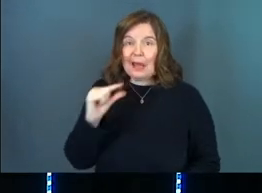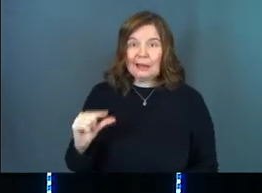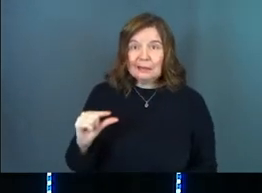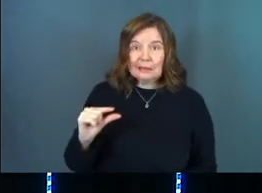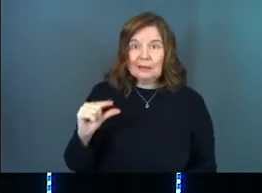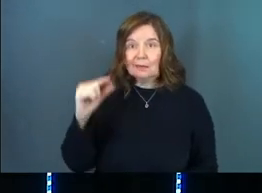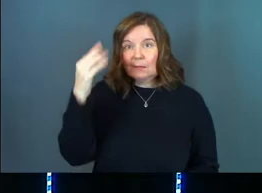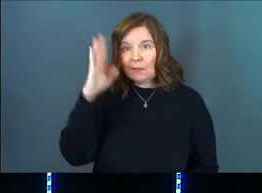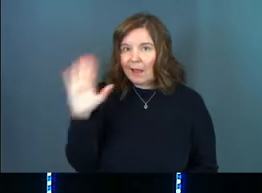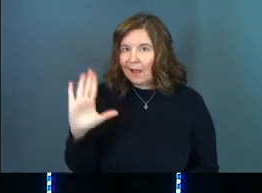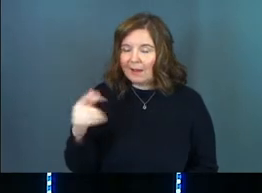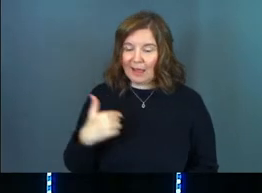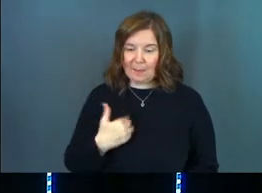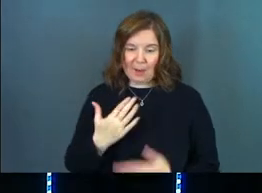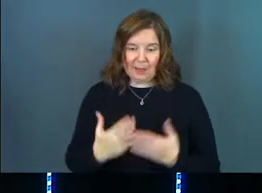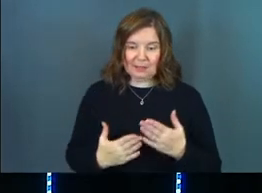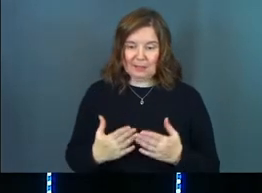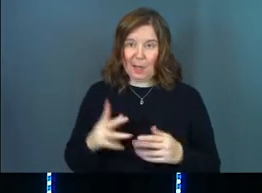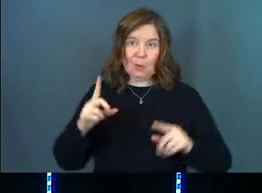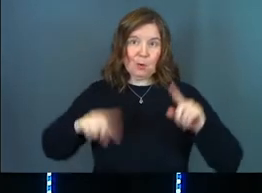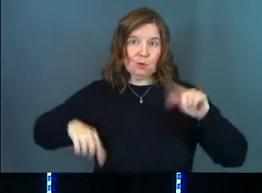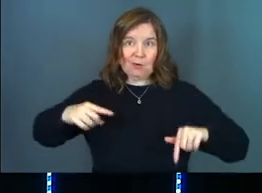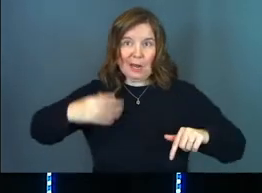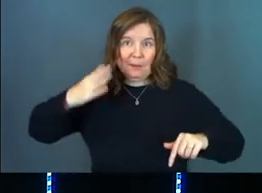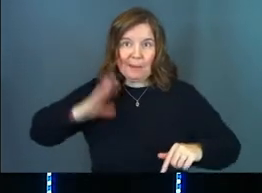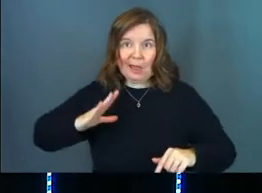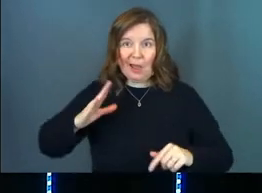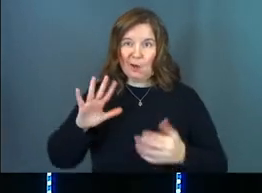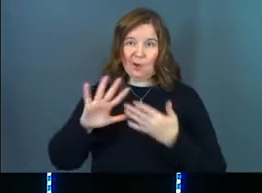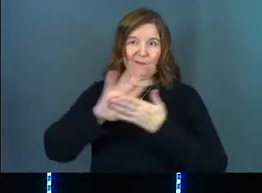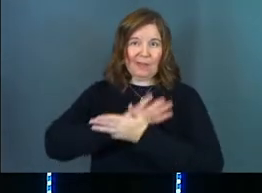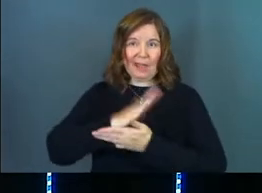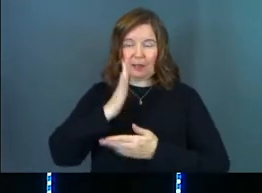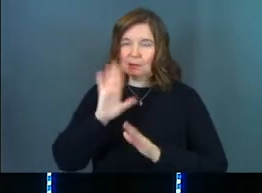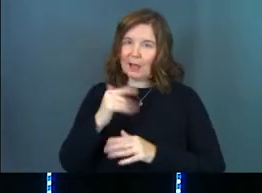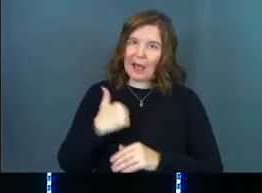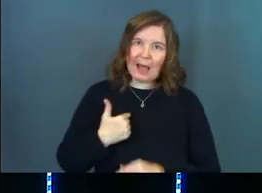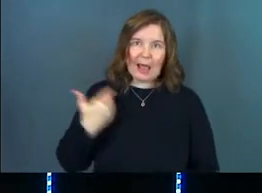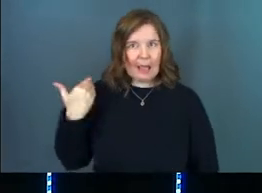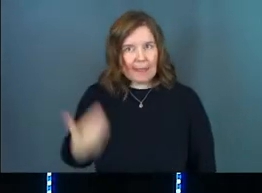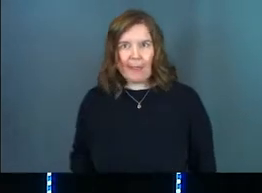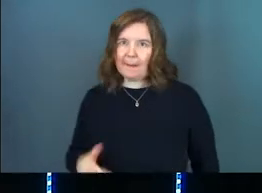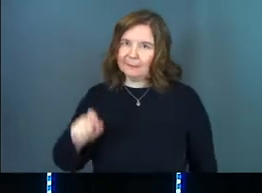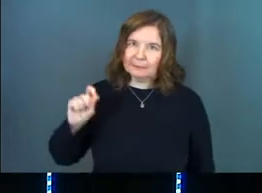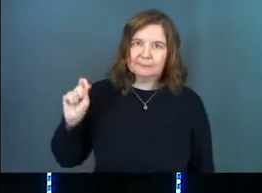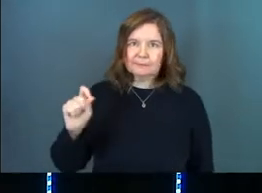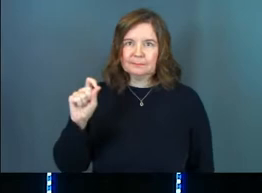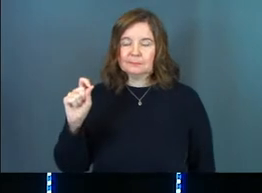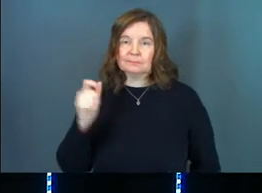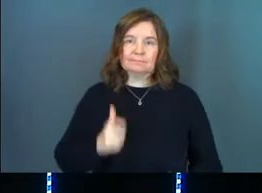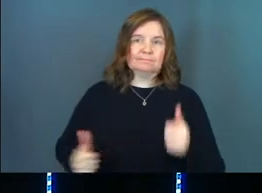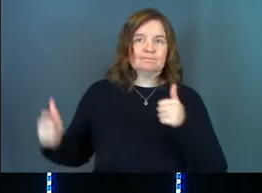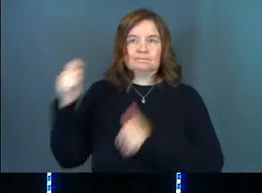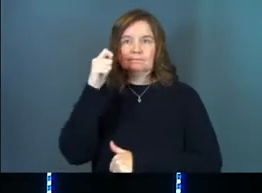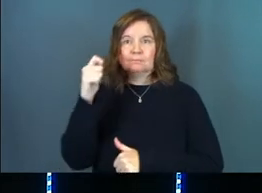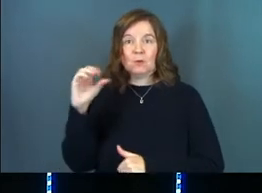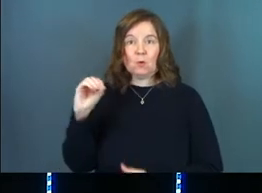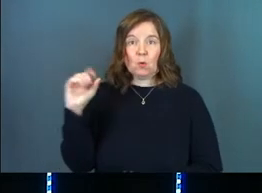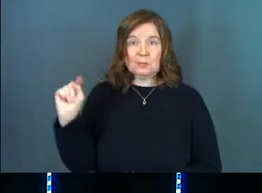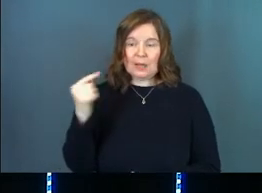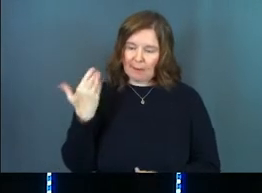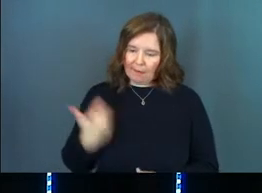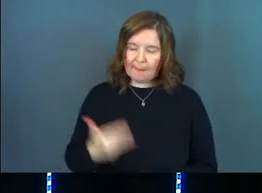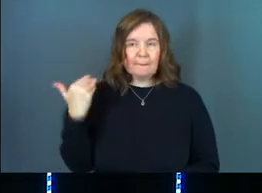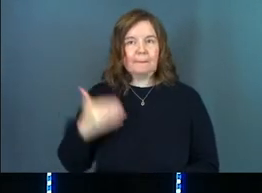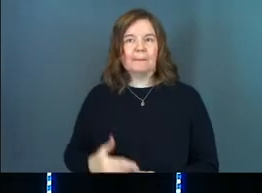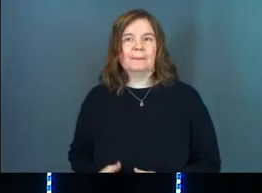g. I'm not some random God or vague God. I am the I am, Yahweh from the Old Testament,